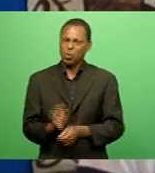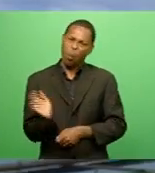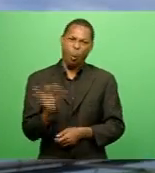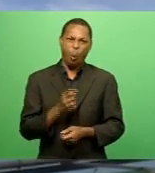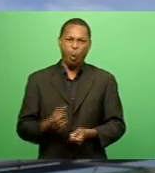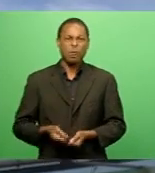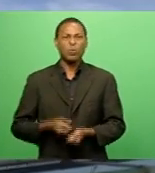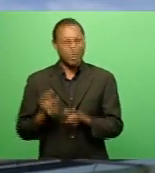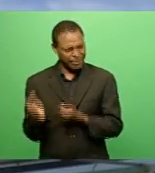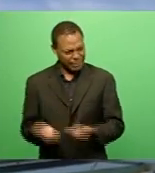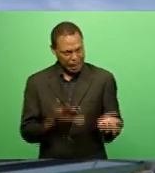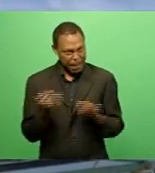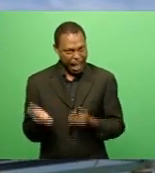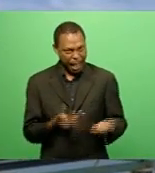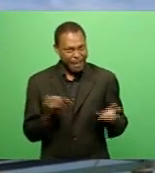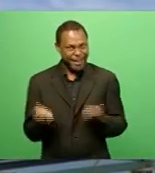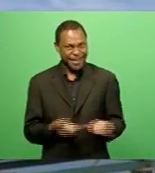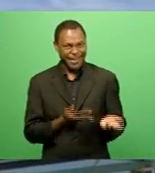biggest